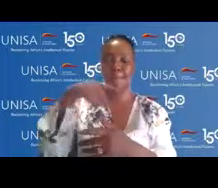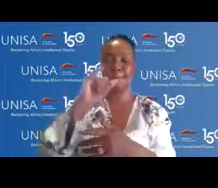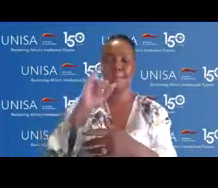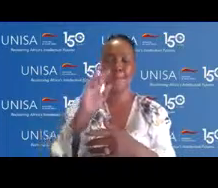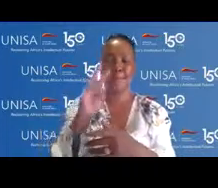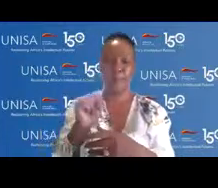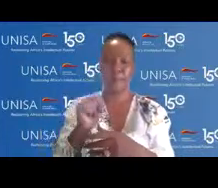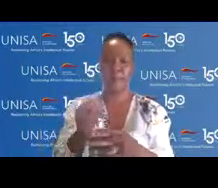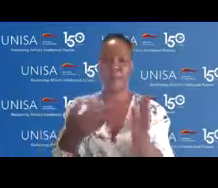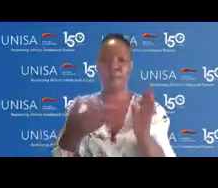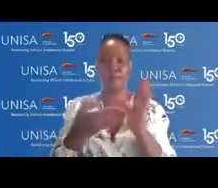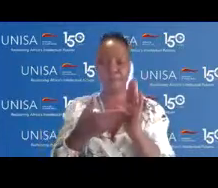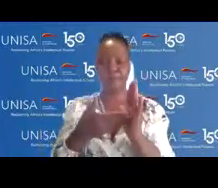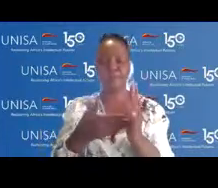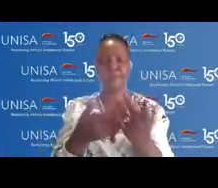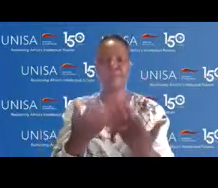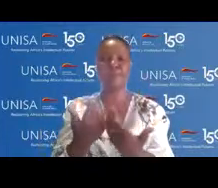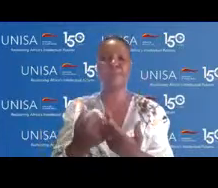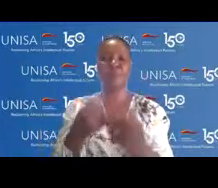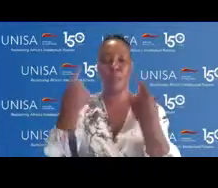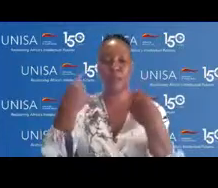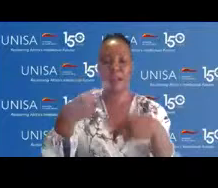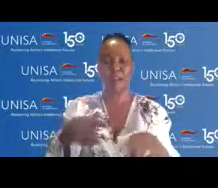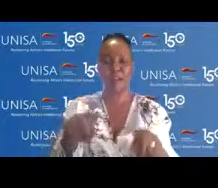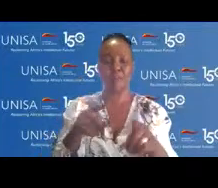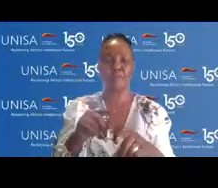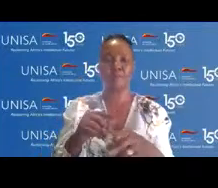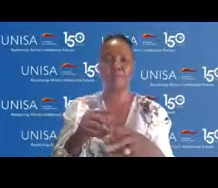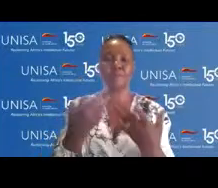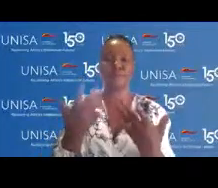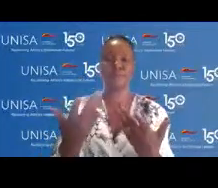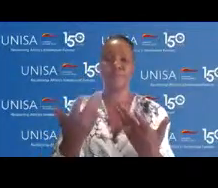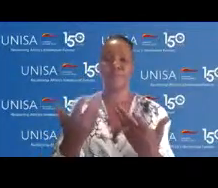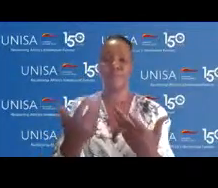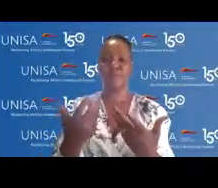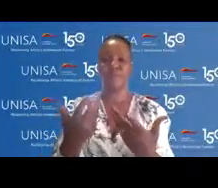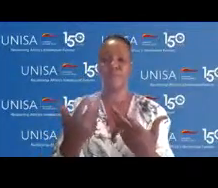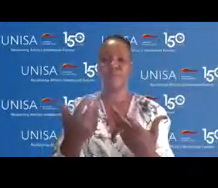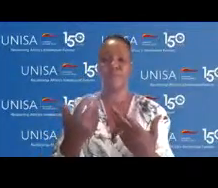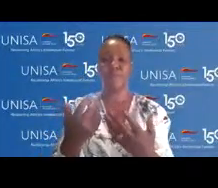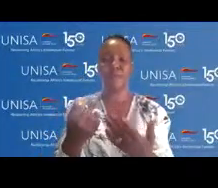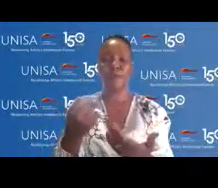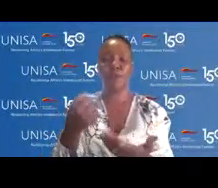your device to allow part of the two-factor authentication.